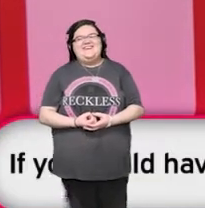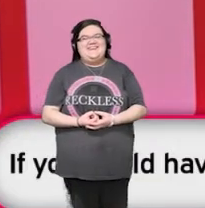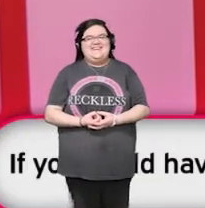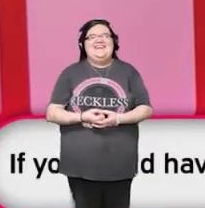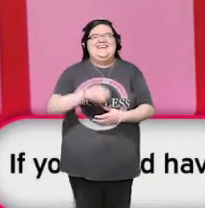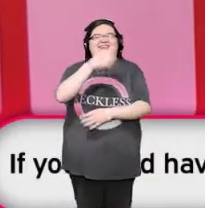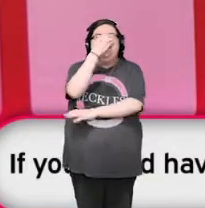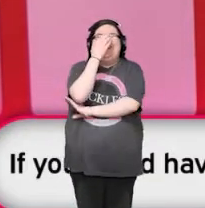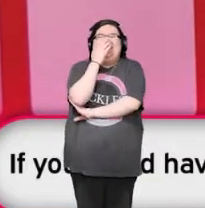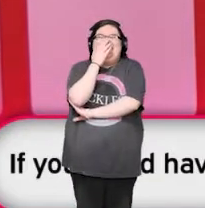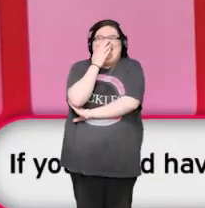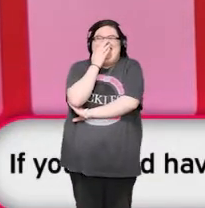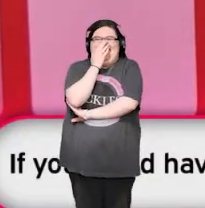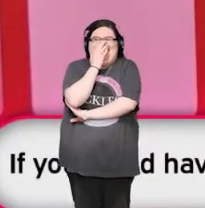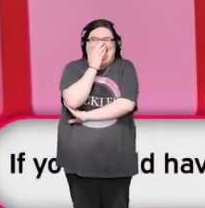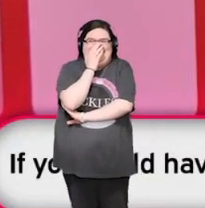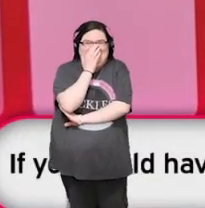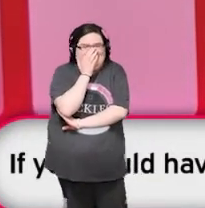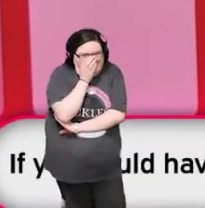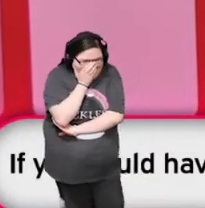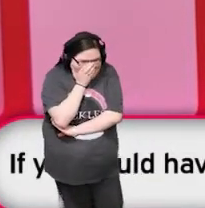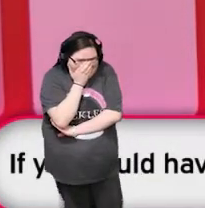I've had enough! Oh, God. No, it's time!